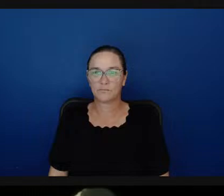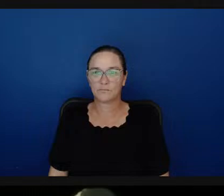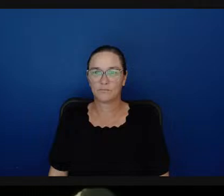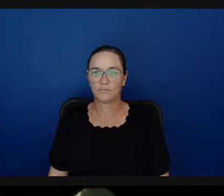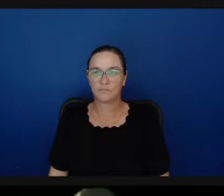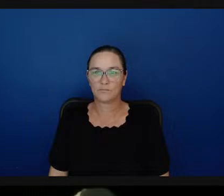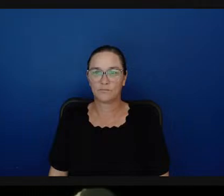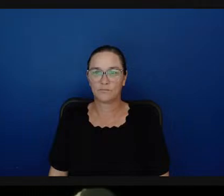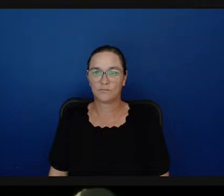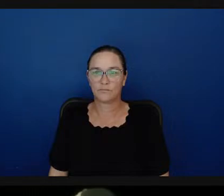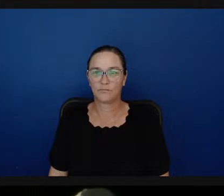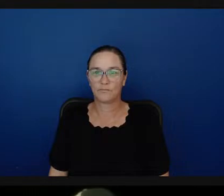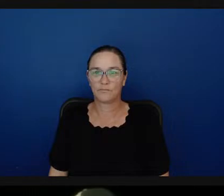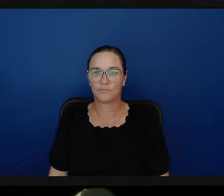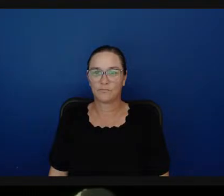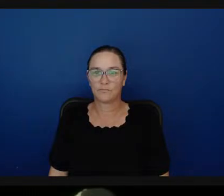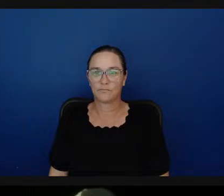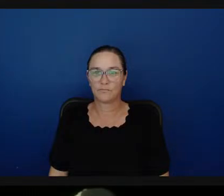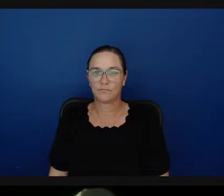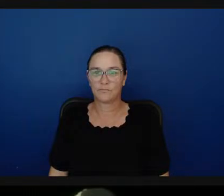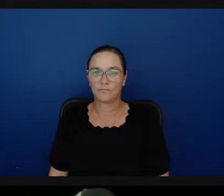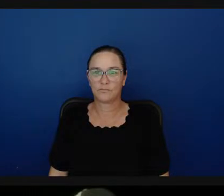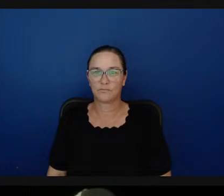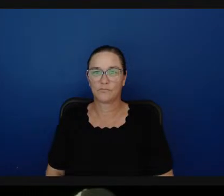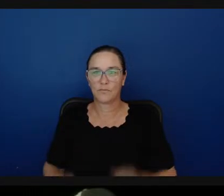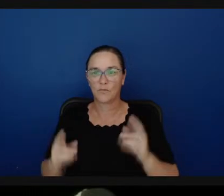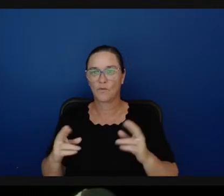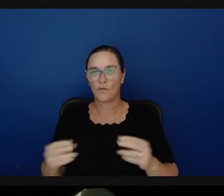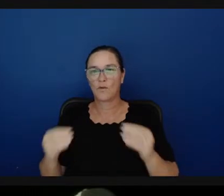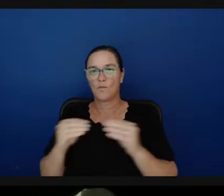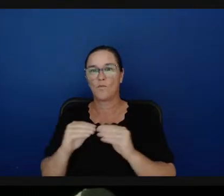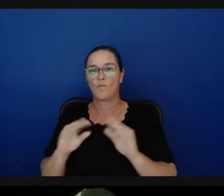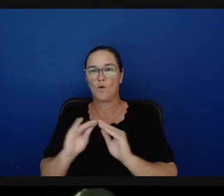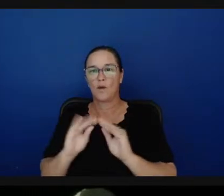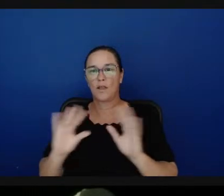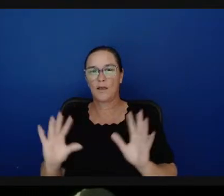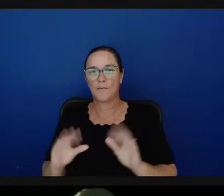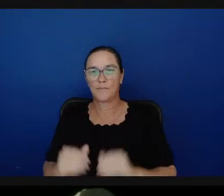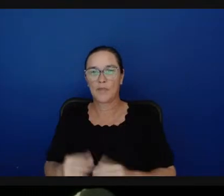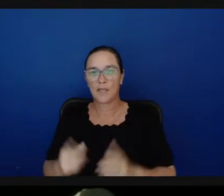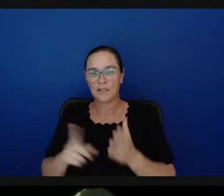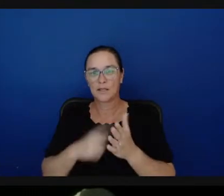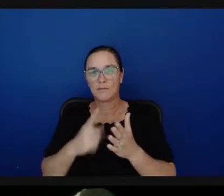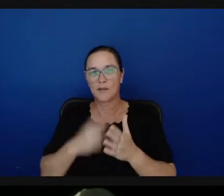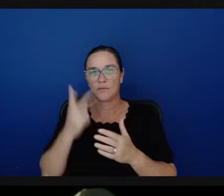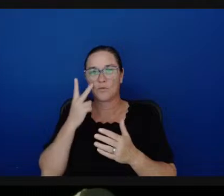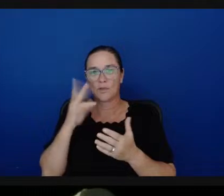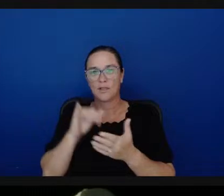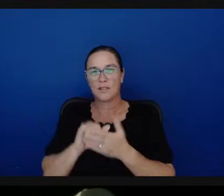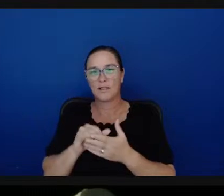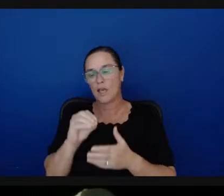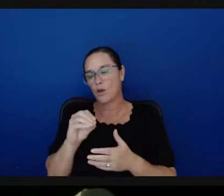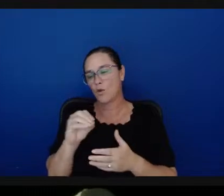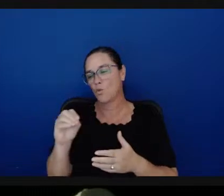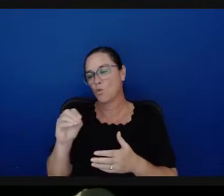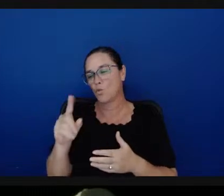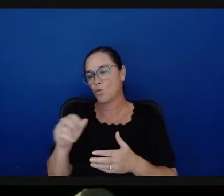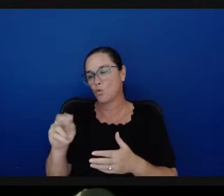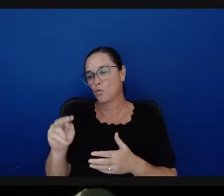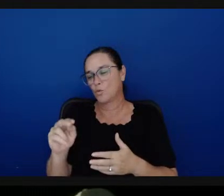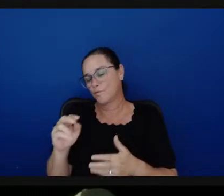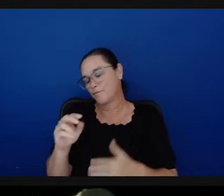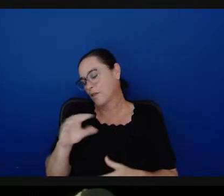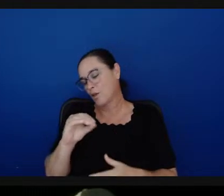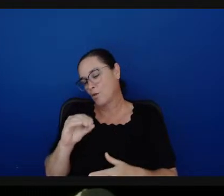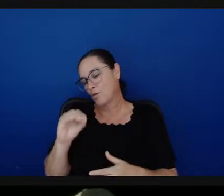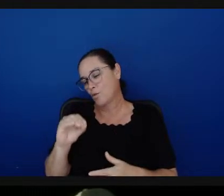So hopefully that's a little more clear there, right? And sometimes we see these ooze outs, like we saw before, coming